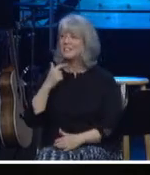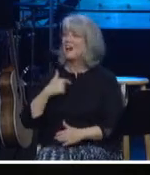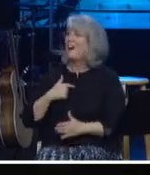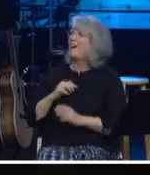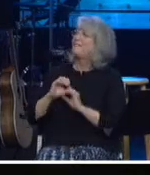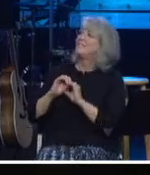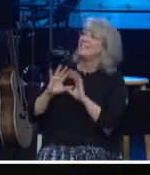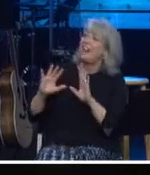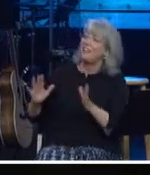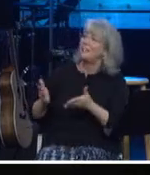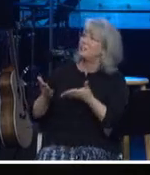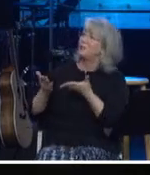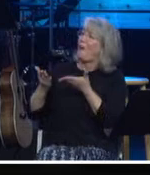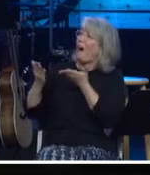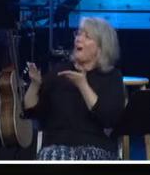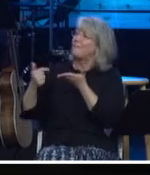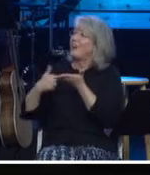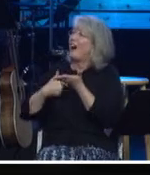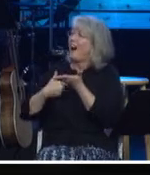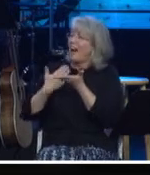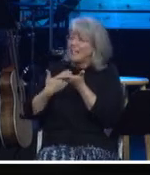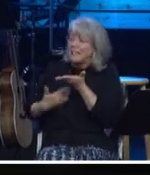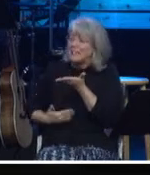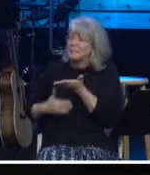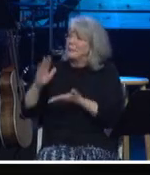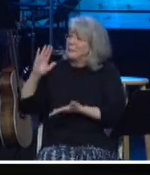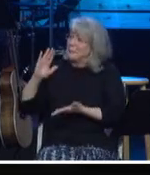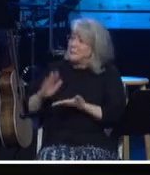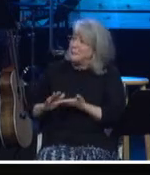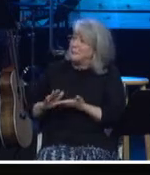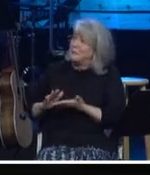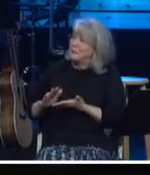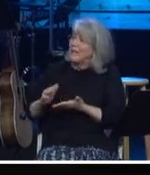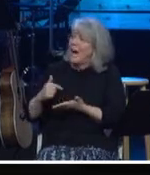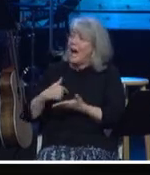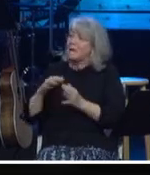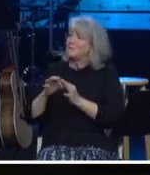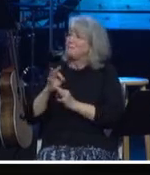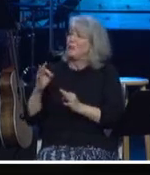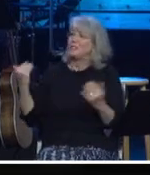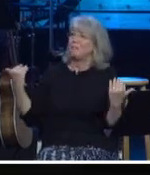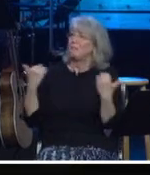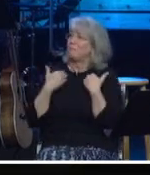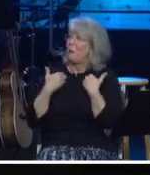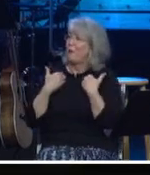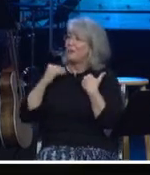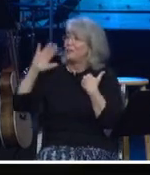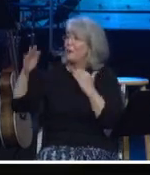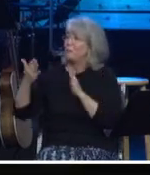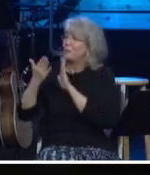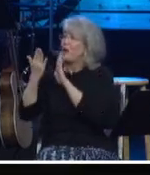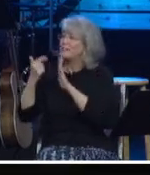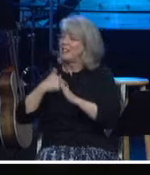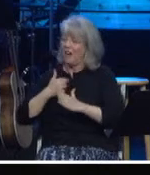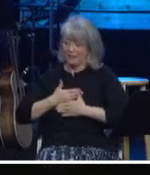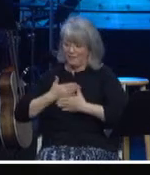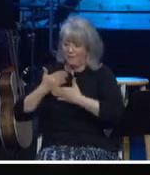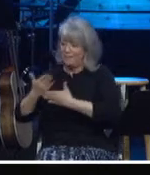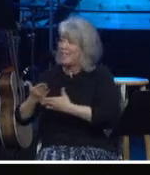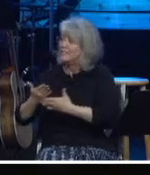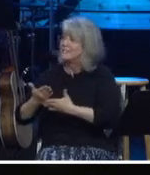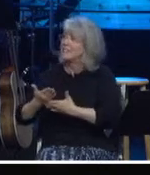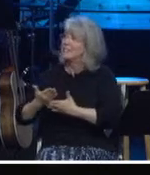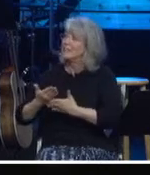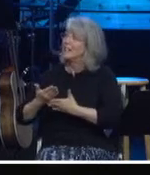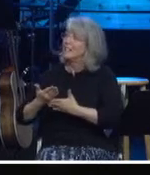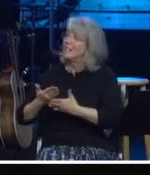to offer God, nothing at all. He's spiritually bankrupt before the Lord. He confesses that. He admits that.